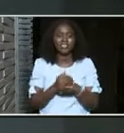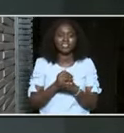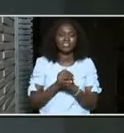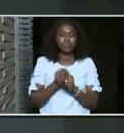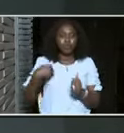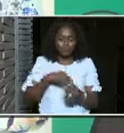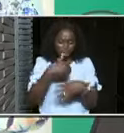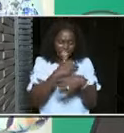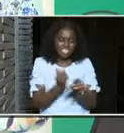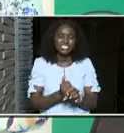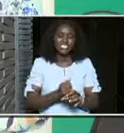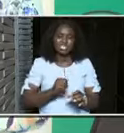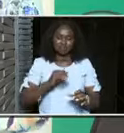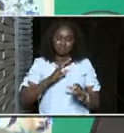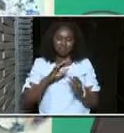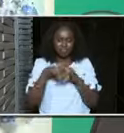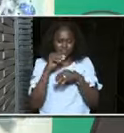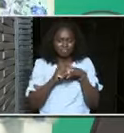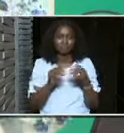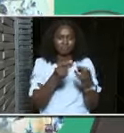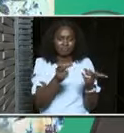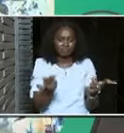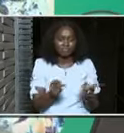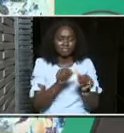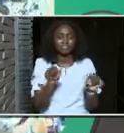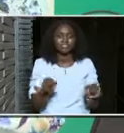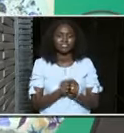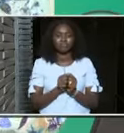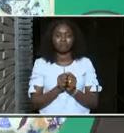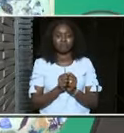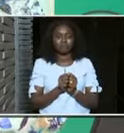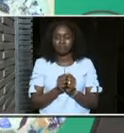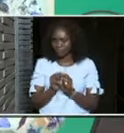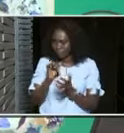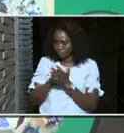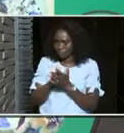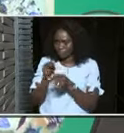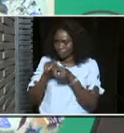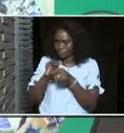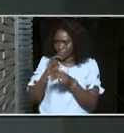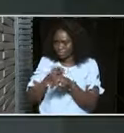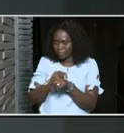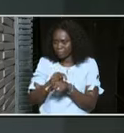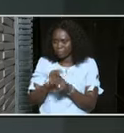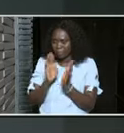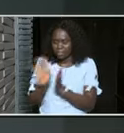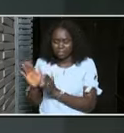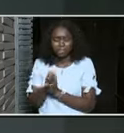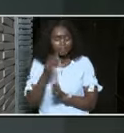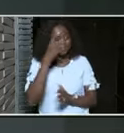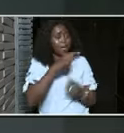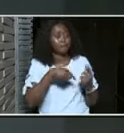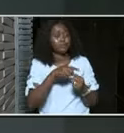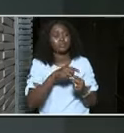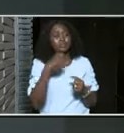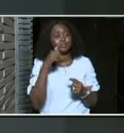conducive atmosphere. I was in the so UK. So that's sort of the short-term plan. I was in the UK myself for about 10 years. Uh-huh. I